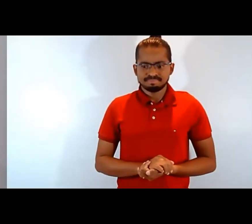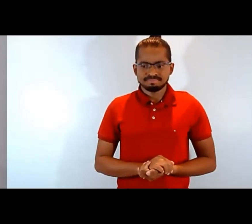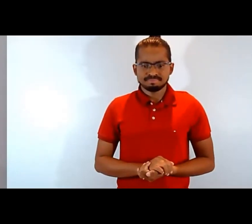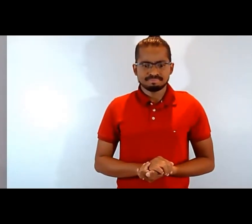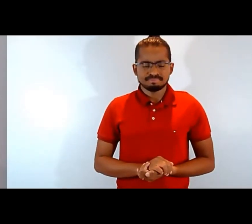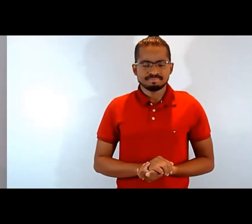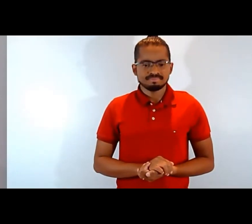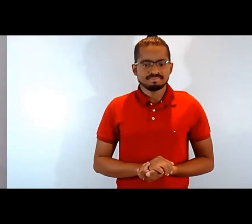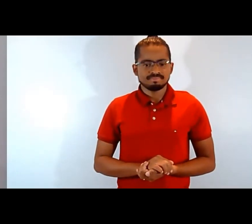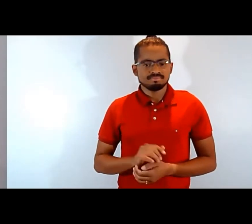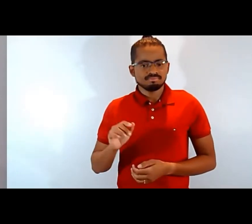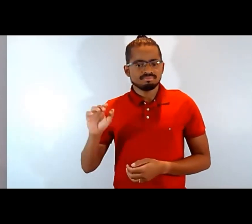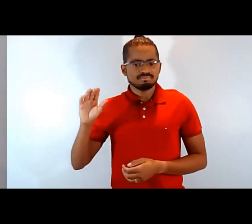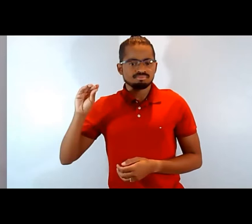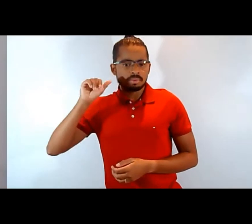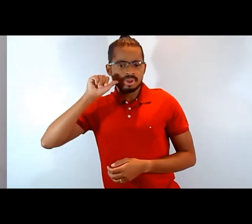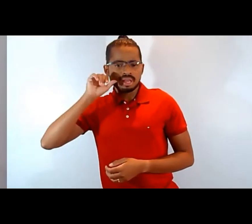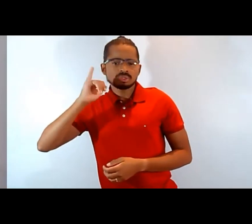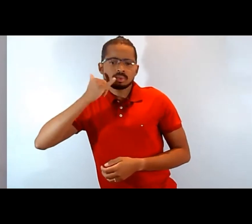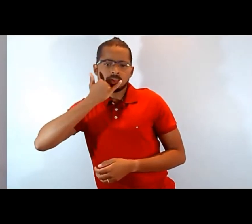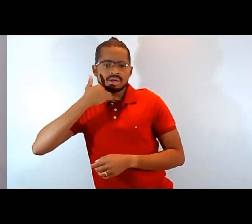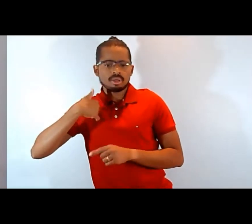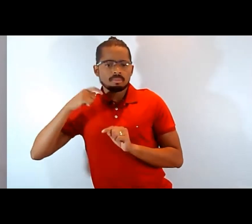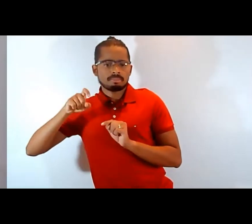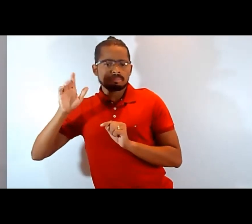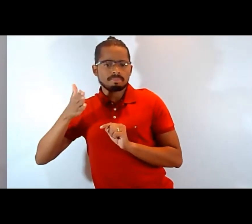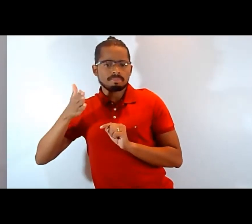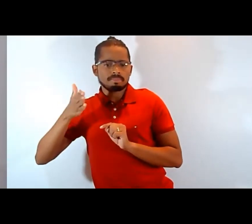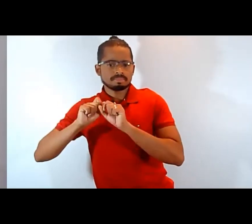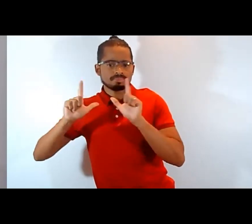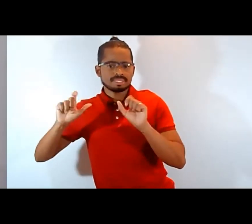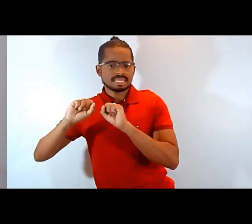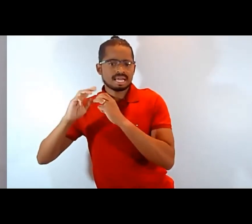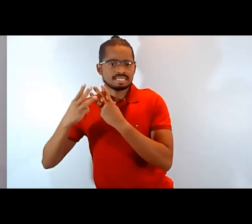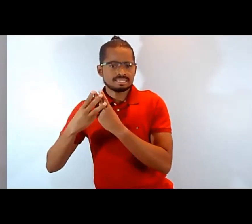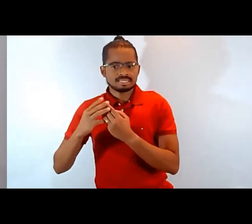Just a moment, I'm gonna change the slide, sorry. Okay.